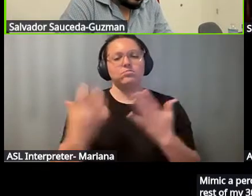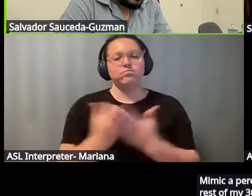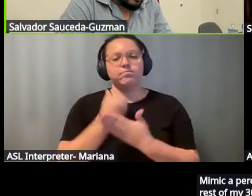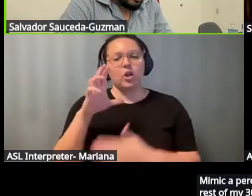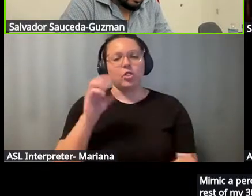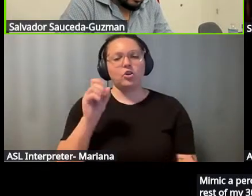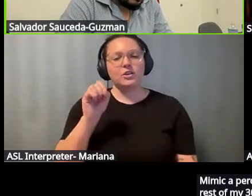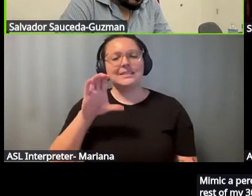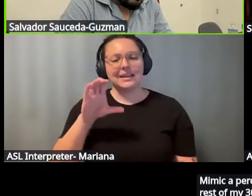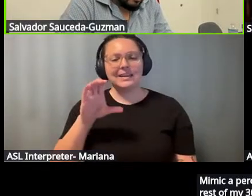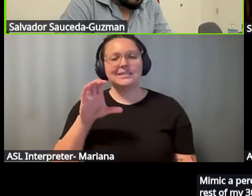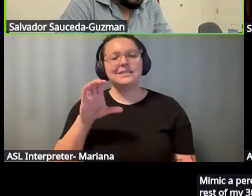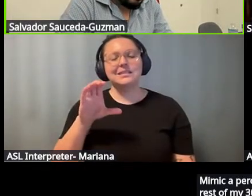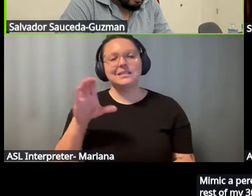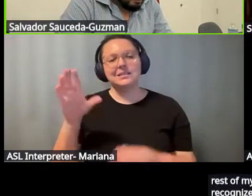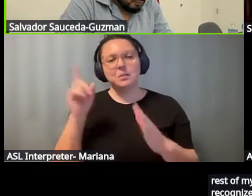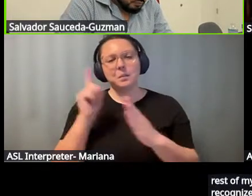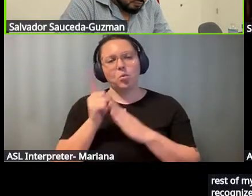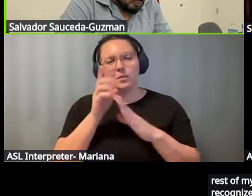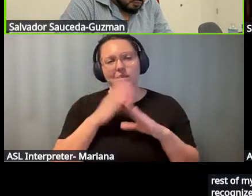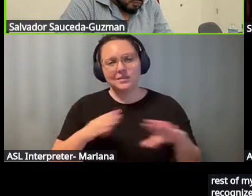moment of silence to recognize Ms. Chappelle.